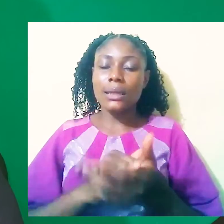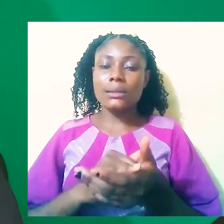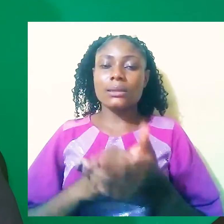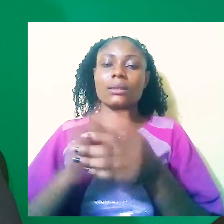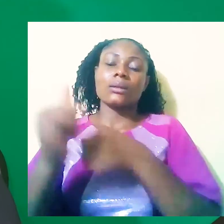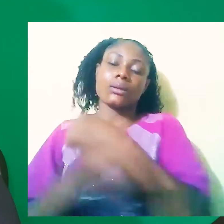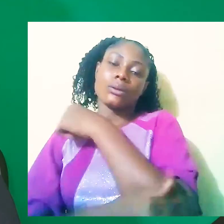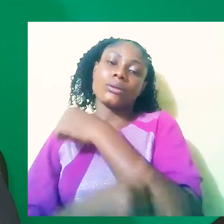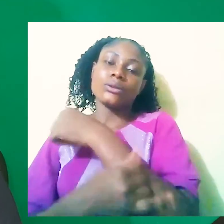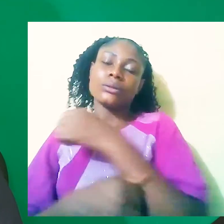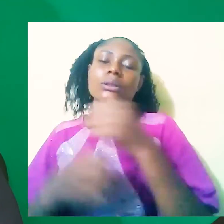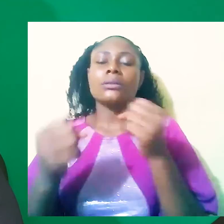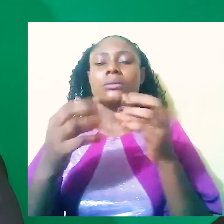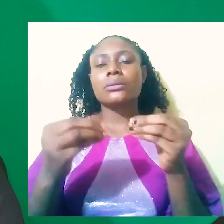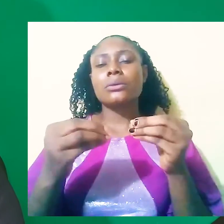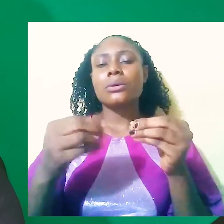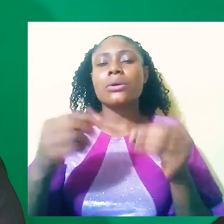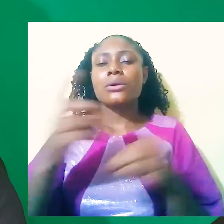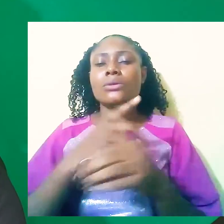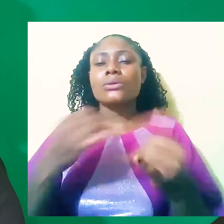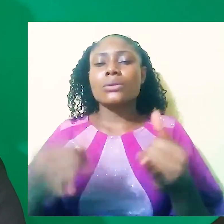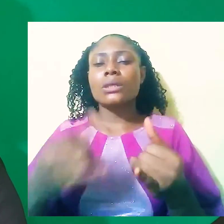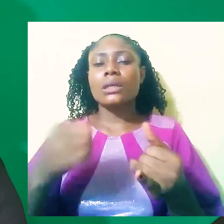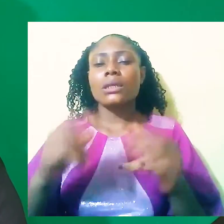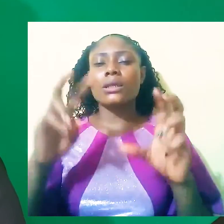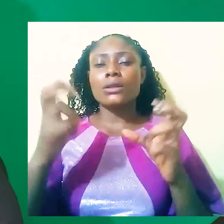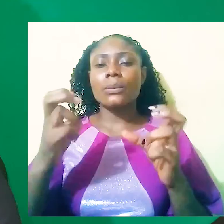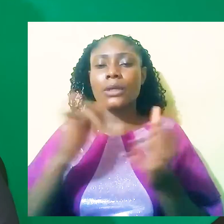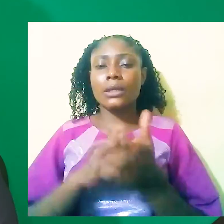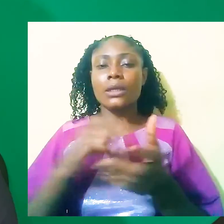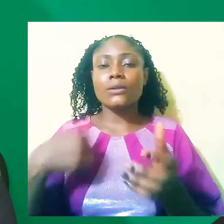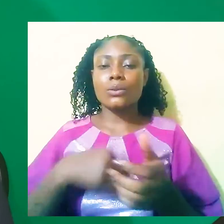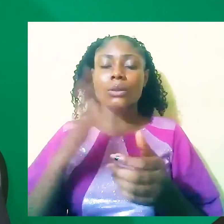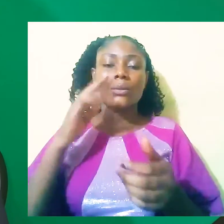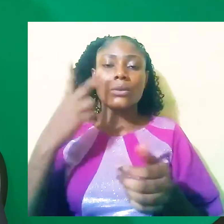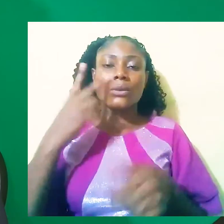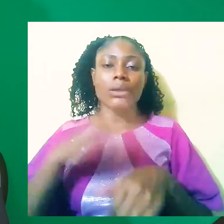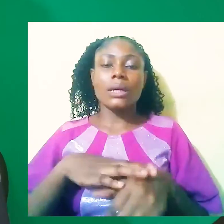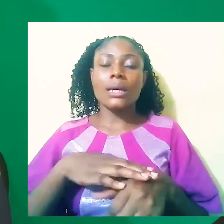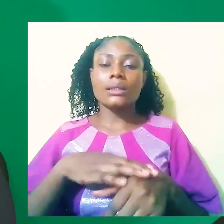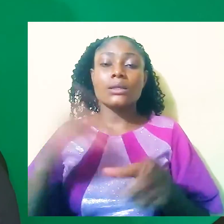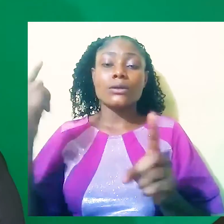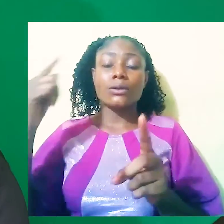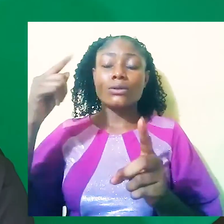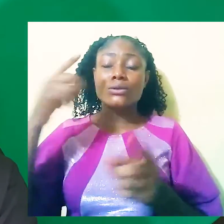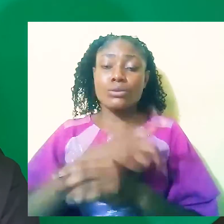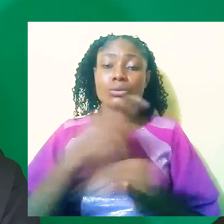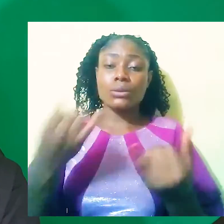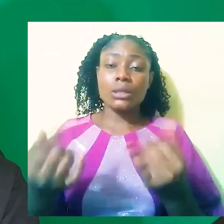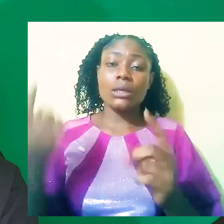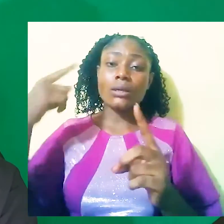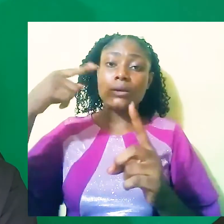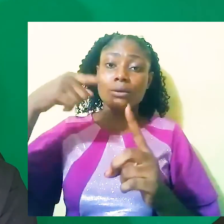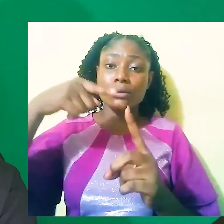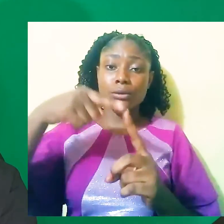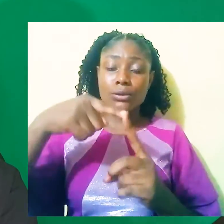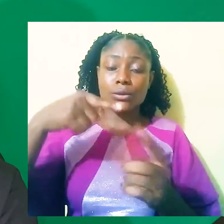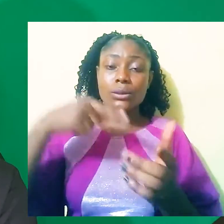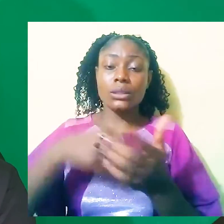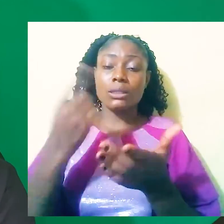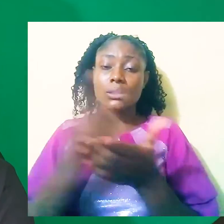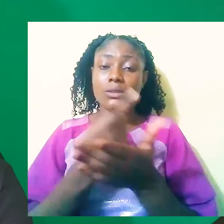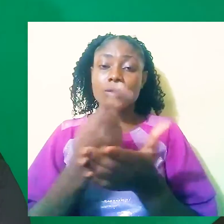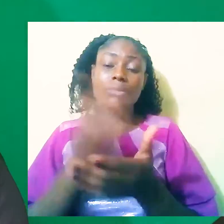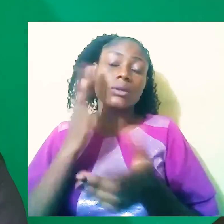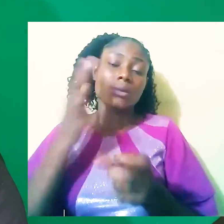kind of sign language that is in use in that country. So today, the topic we are to look at